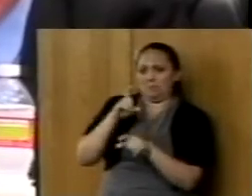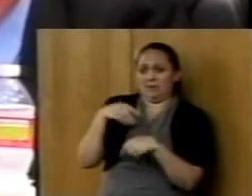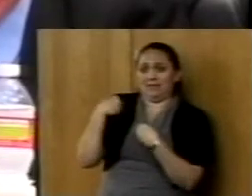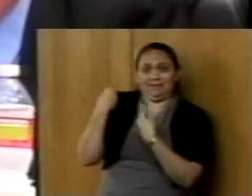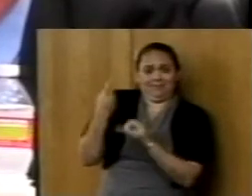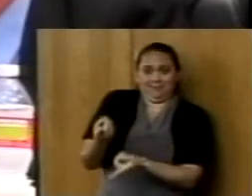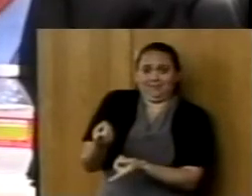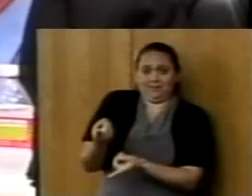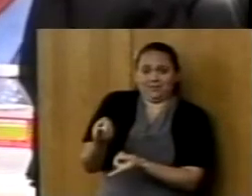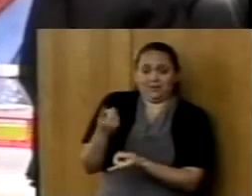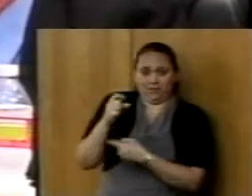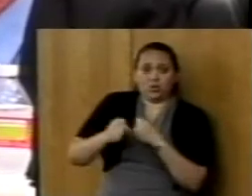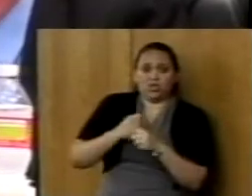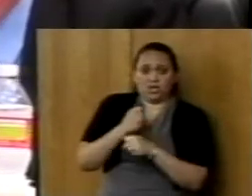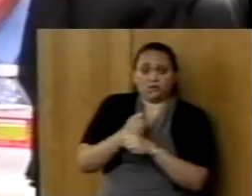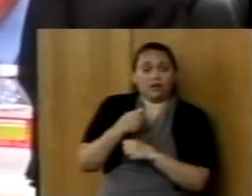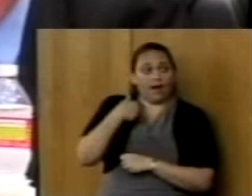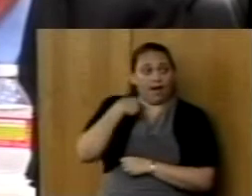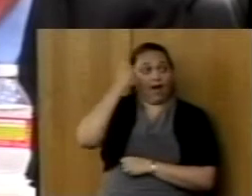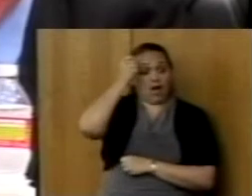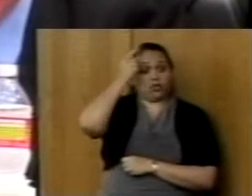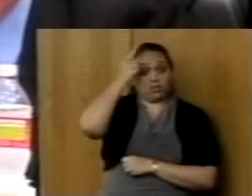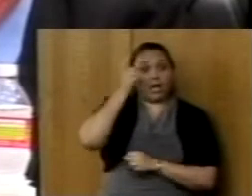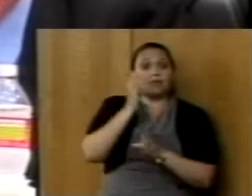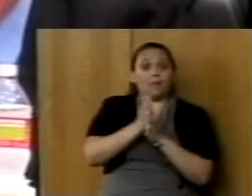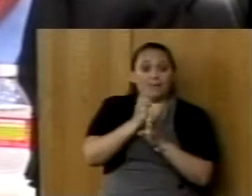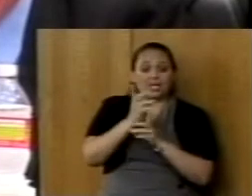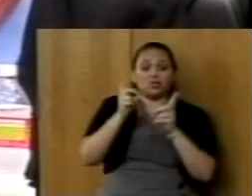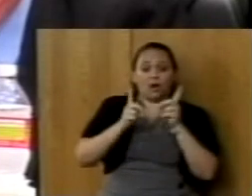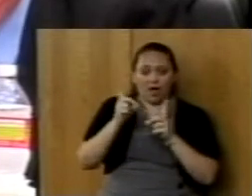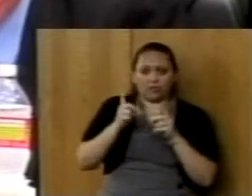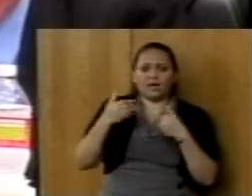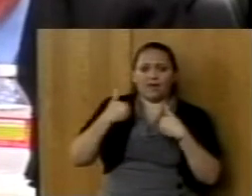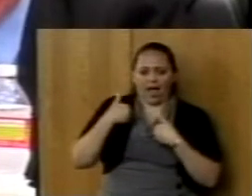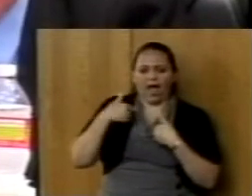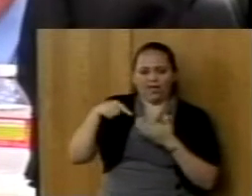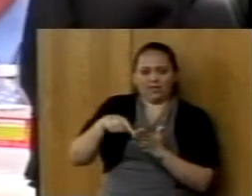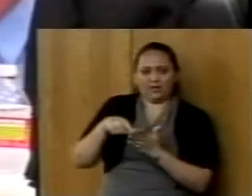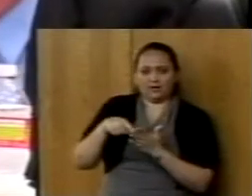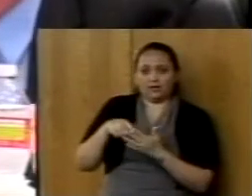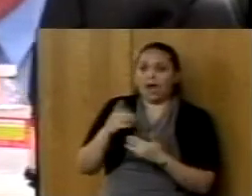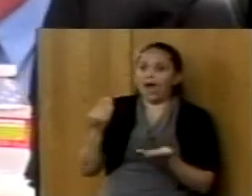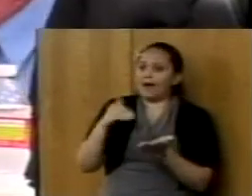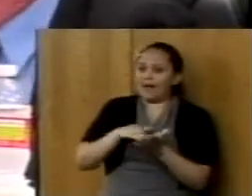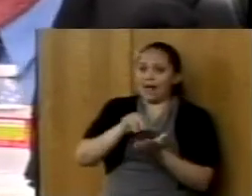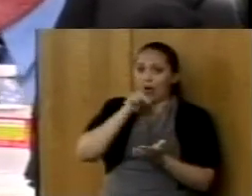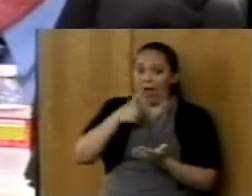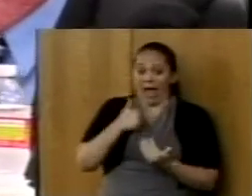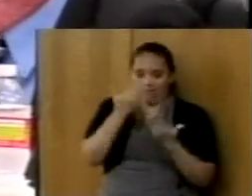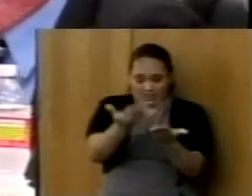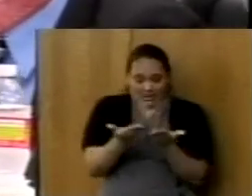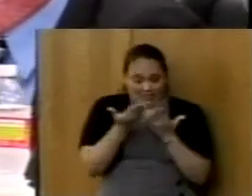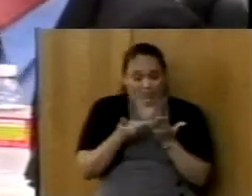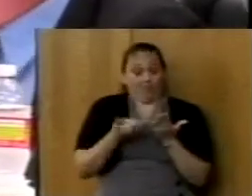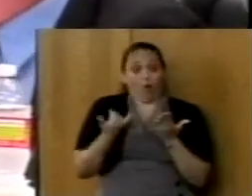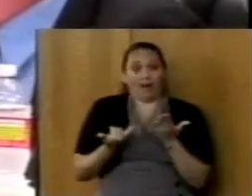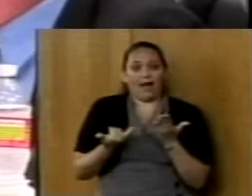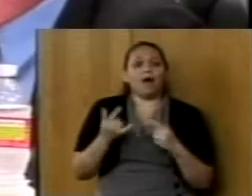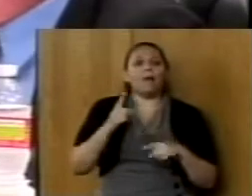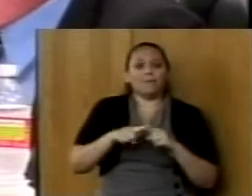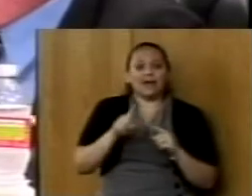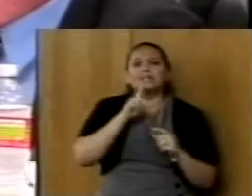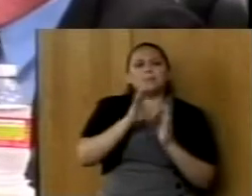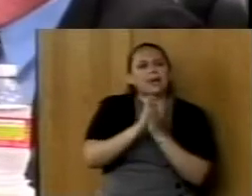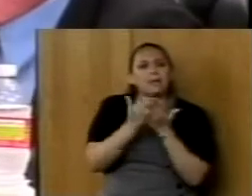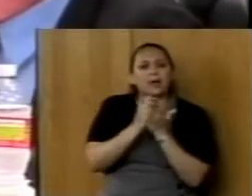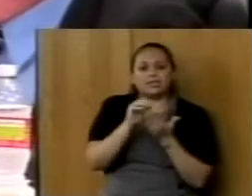few years. I understand that the bus drivers have had this, and again, I don't have it before me, but it's been a manual,